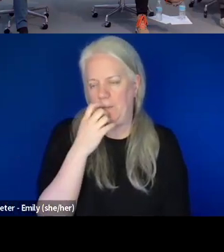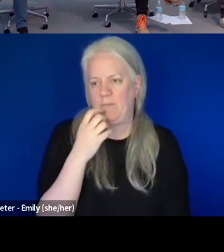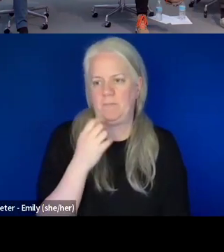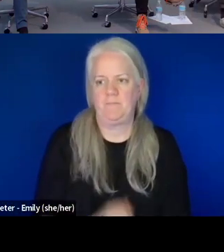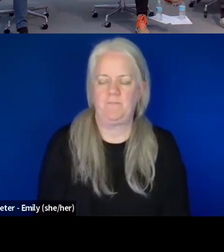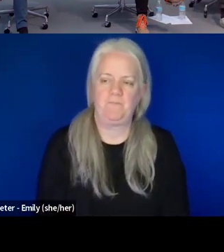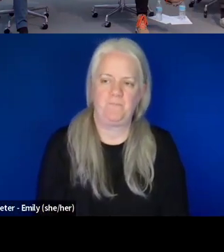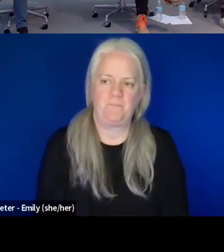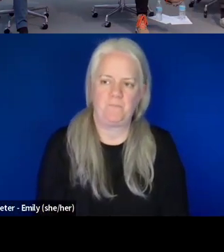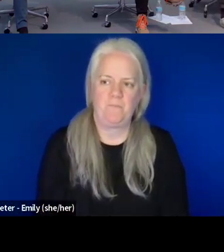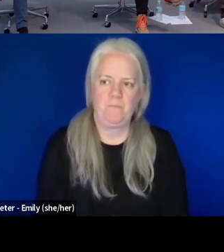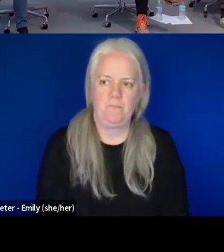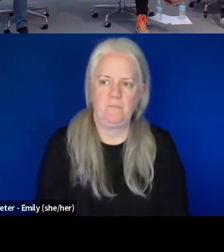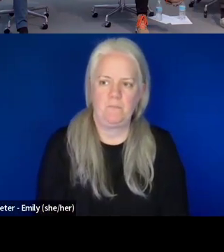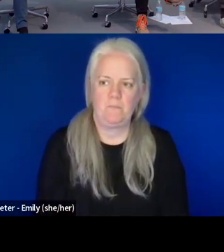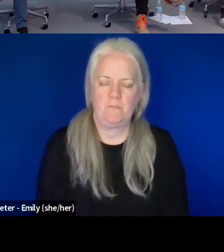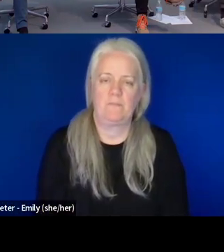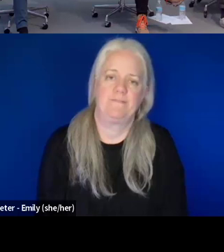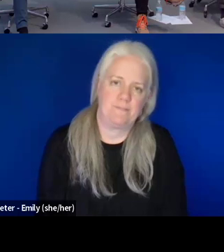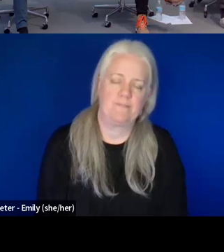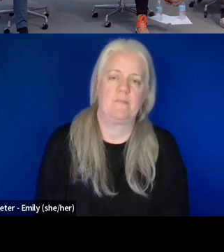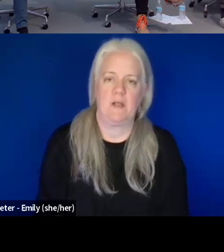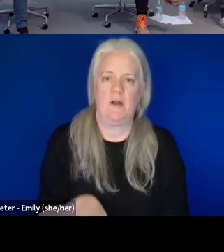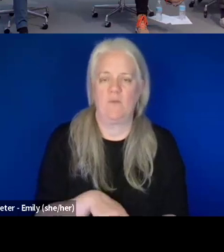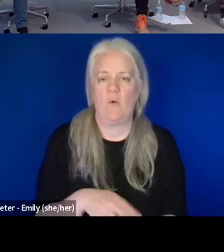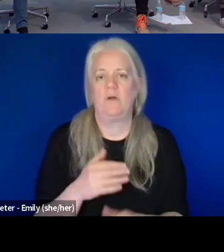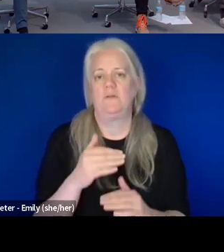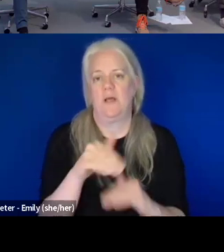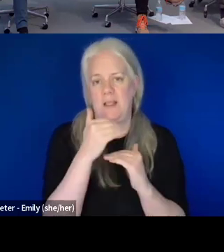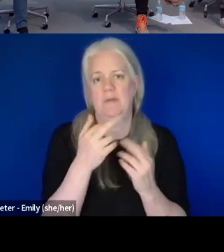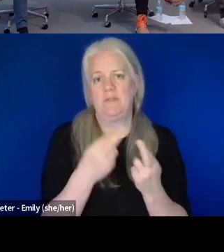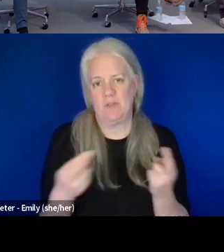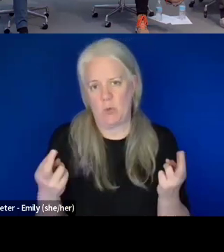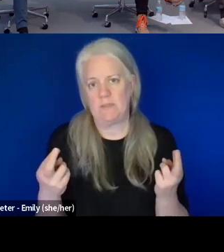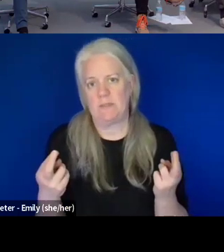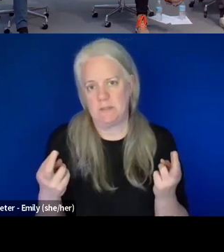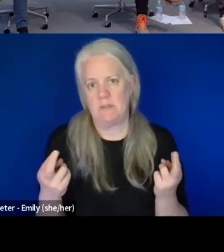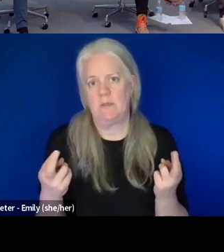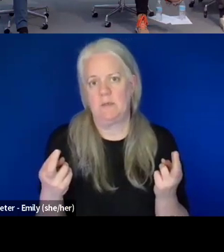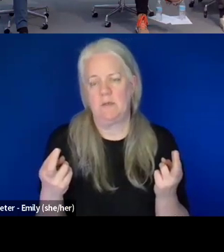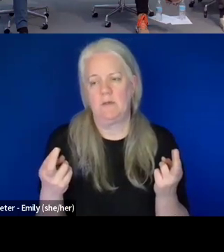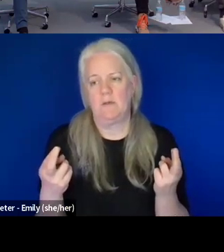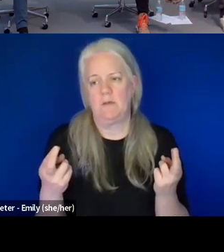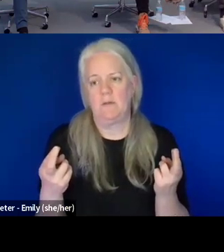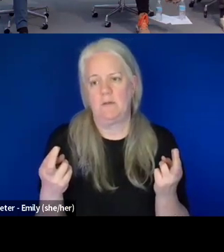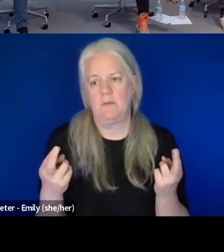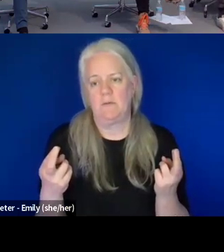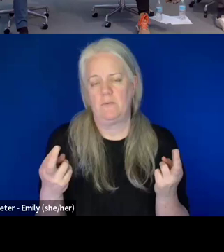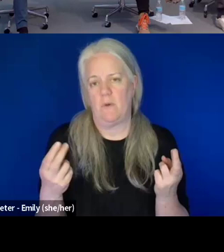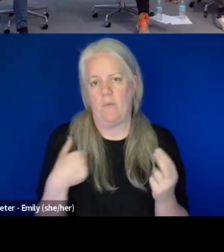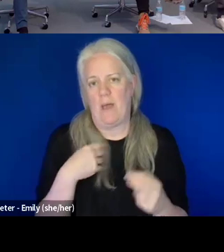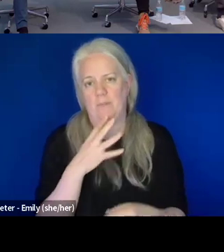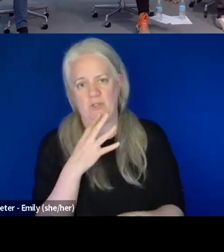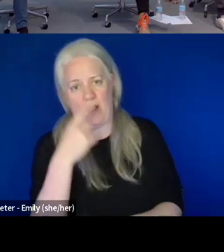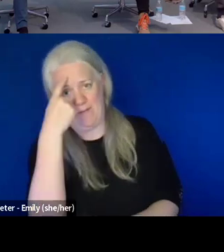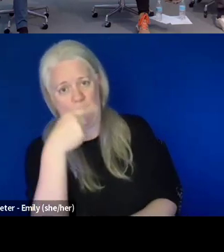of limited resources. So trying to allocate it, and I mean, just talking on your behalf, and trying